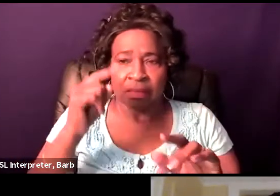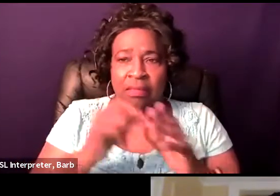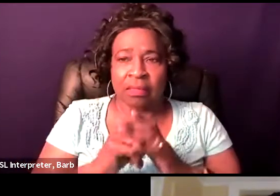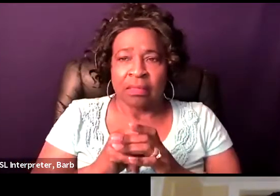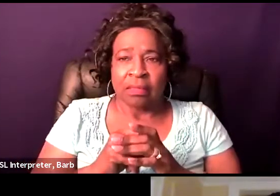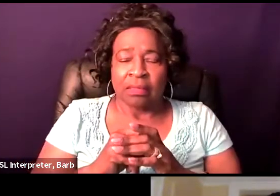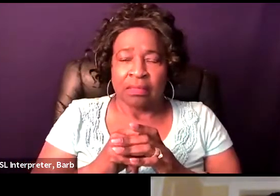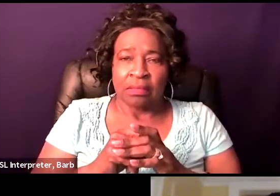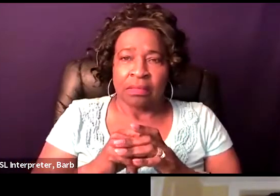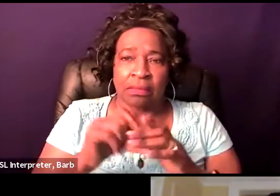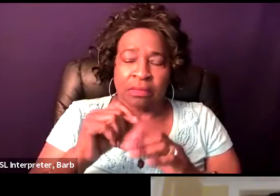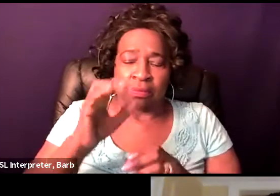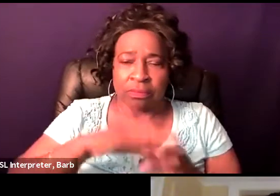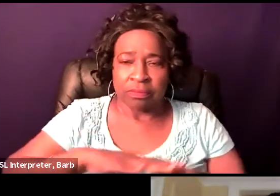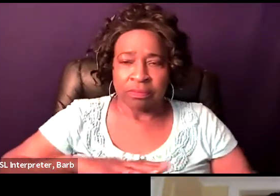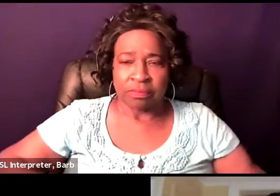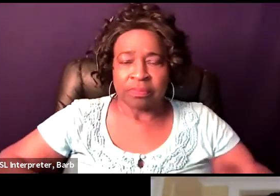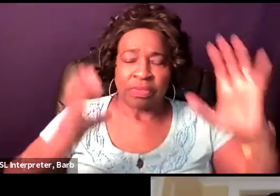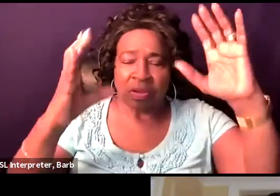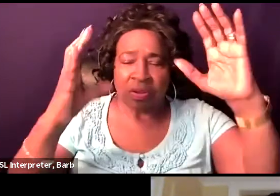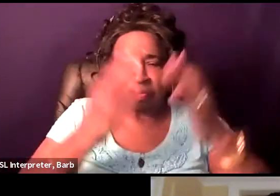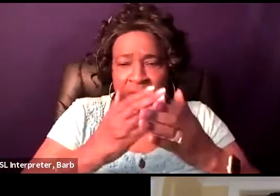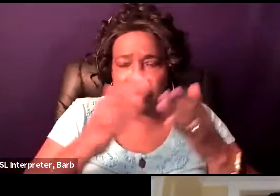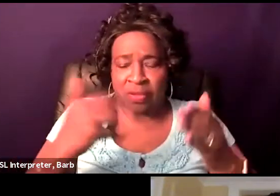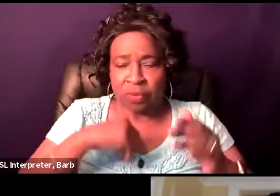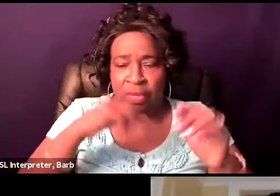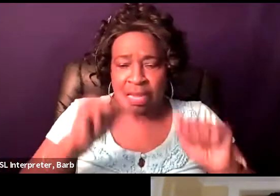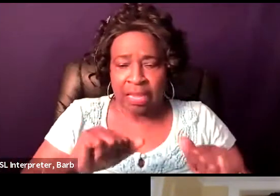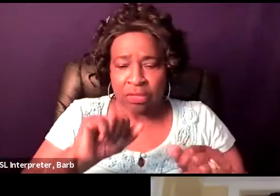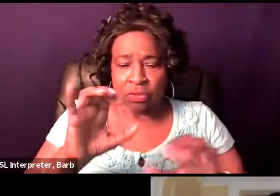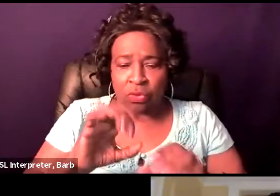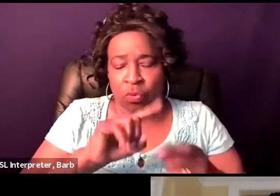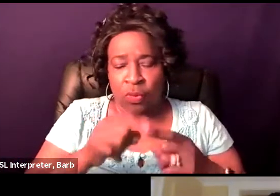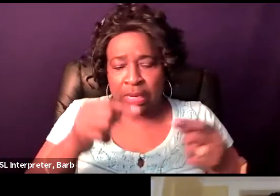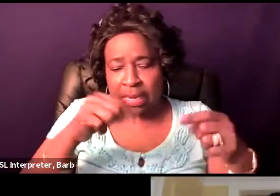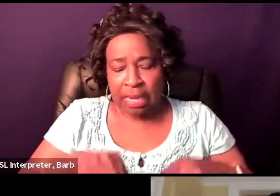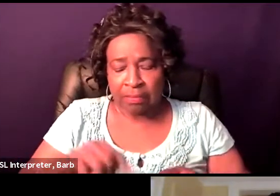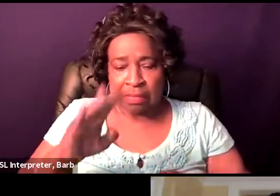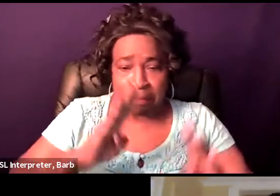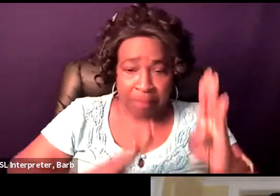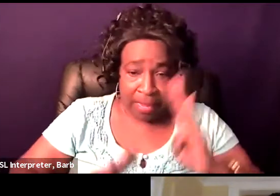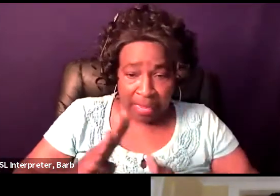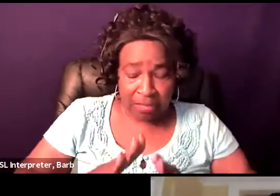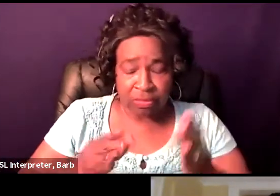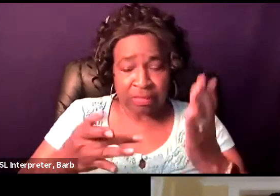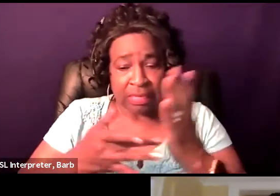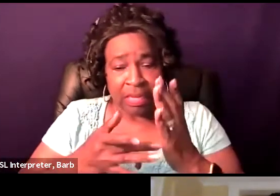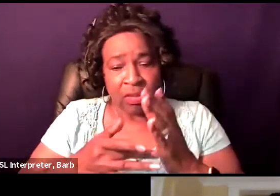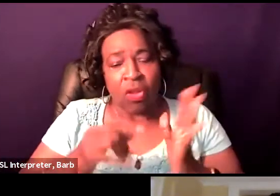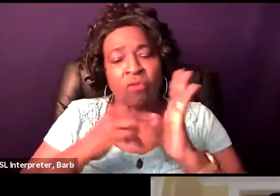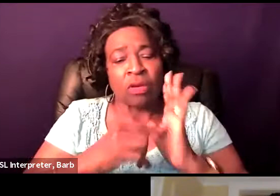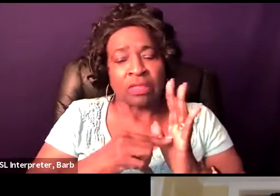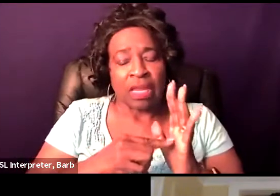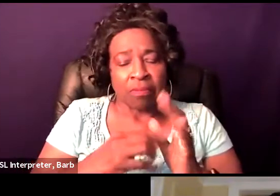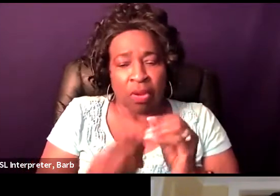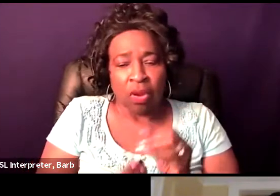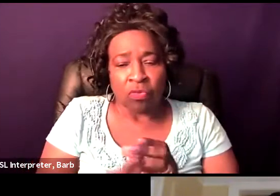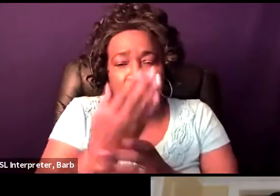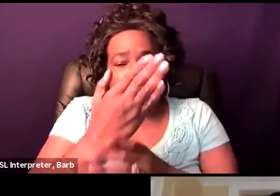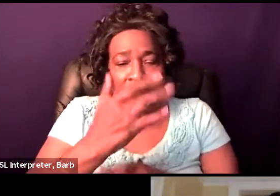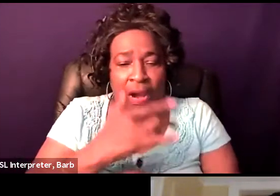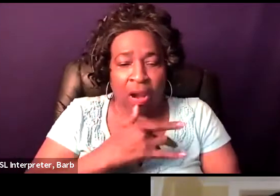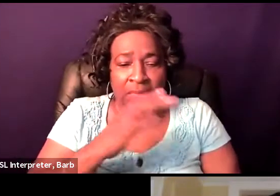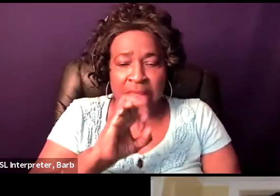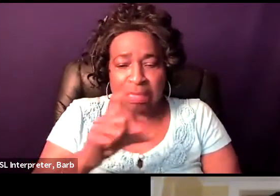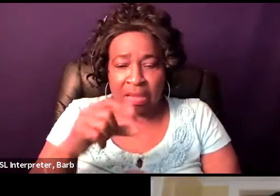technologically, in terms of a biology. And for example, growing heart cells in a